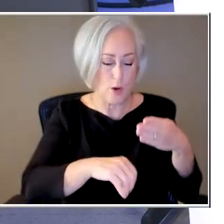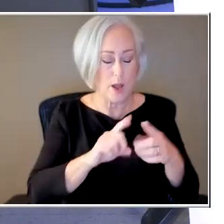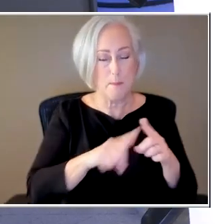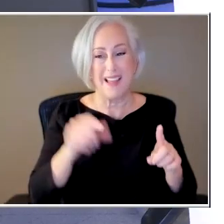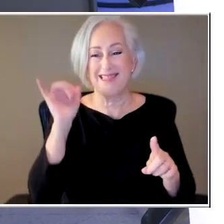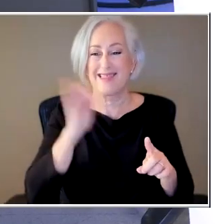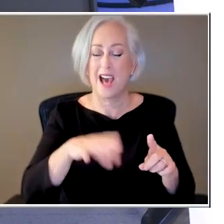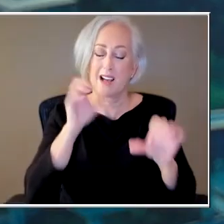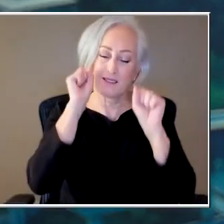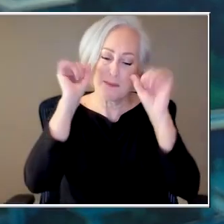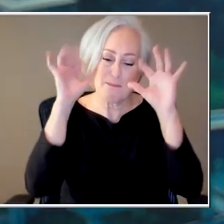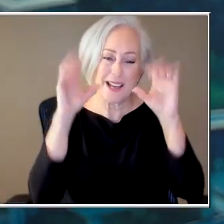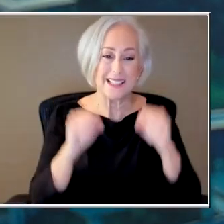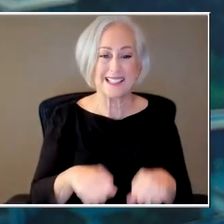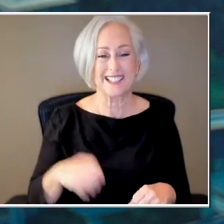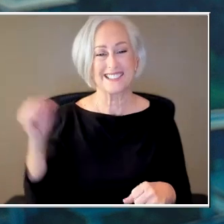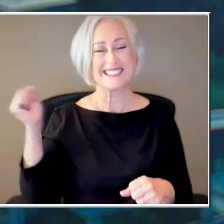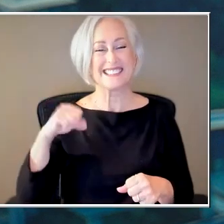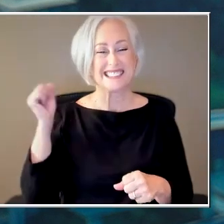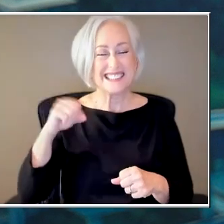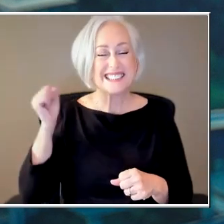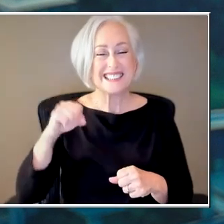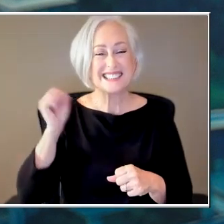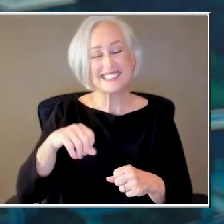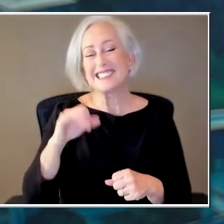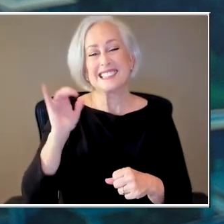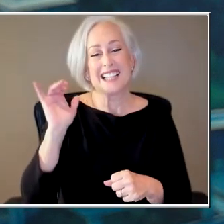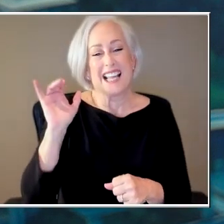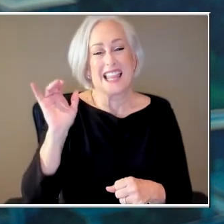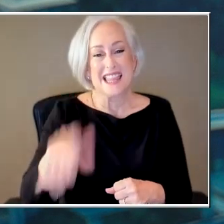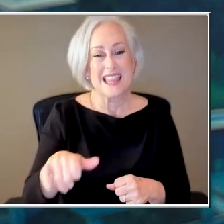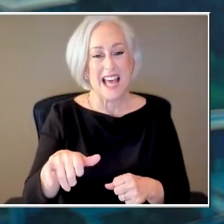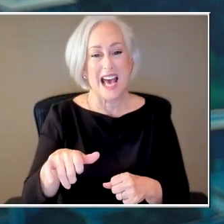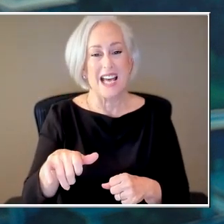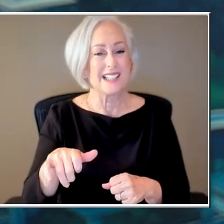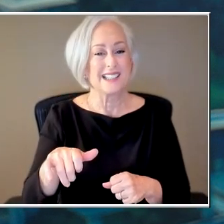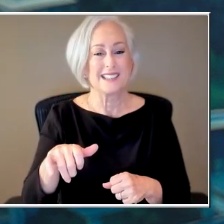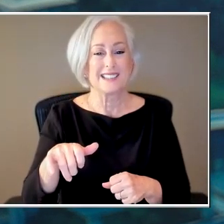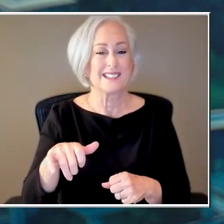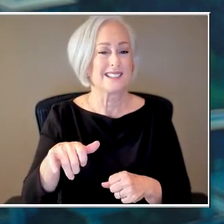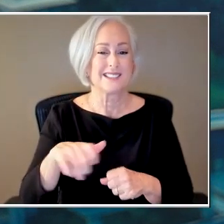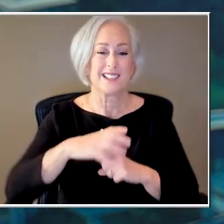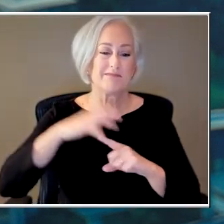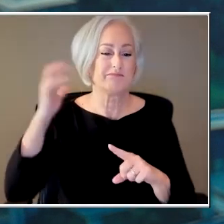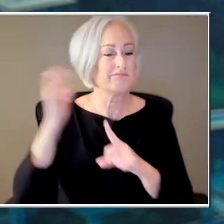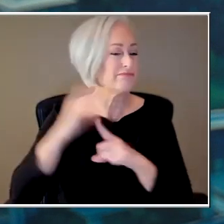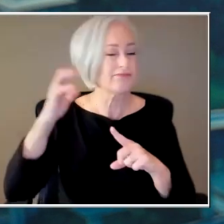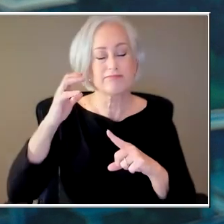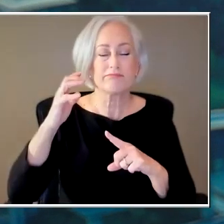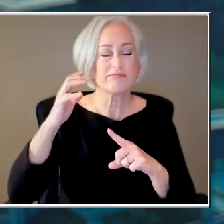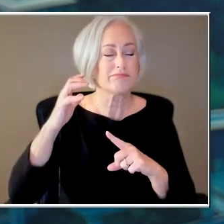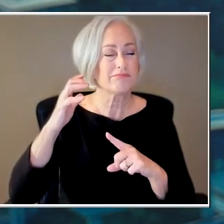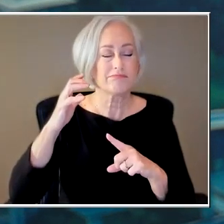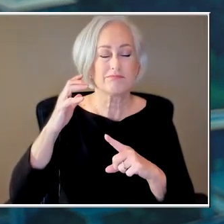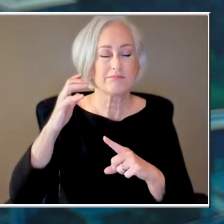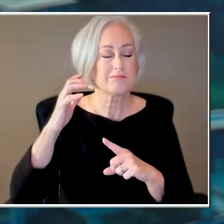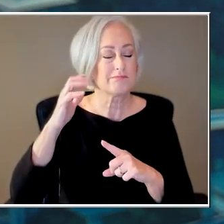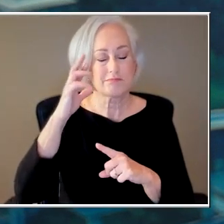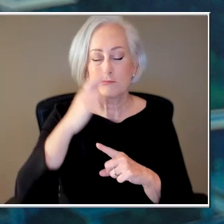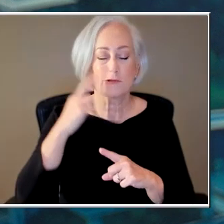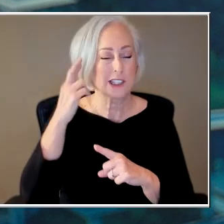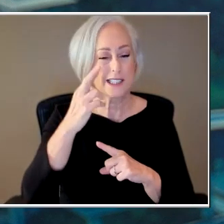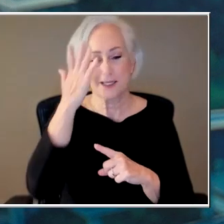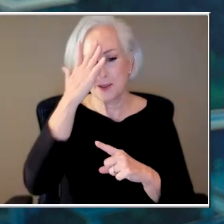Yes, absolutely. This is it's the cream, the icing on the cake, and